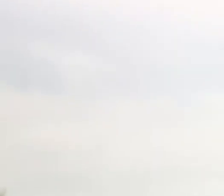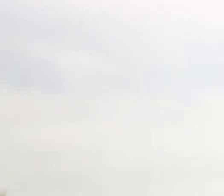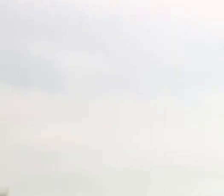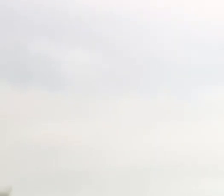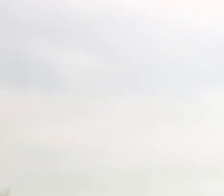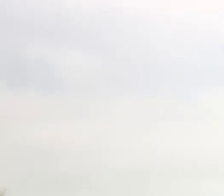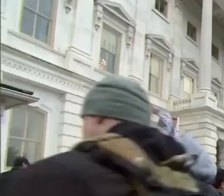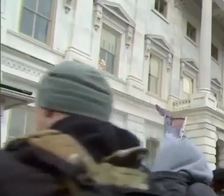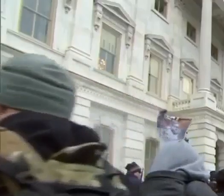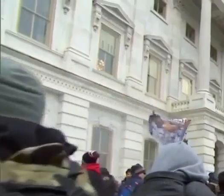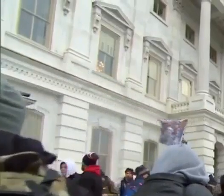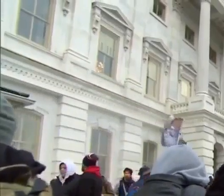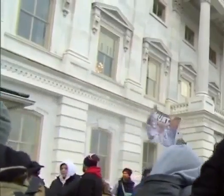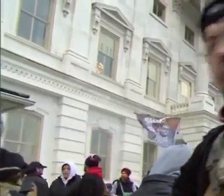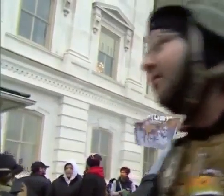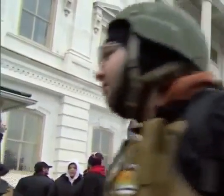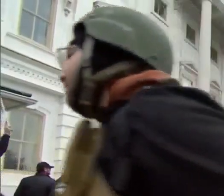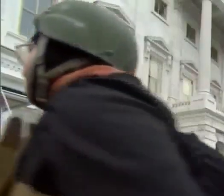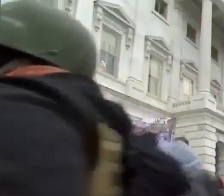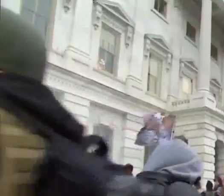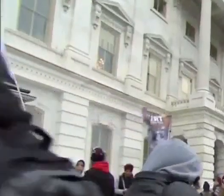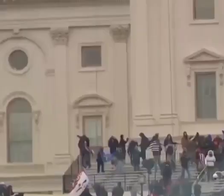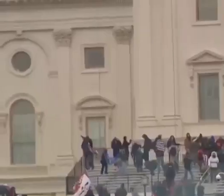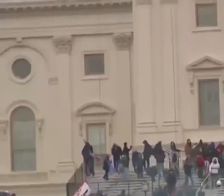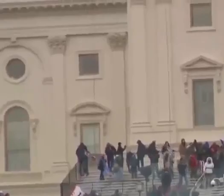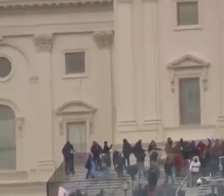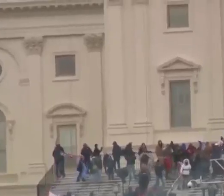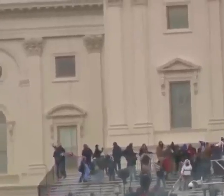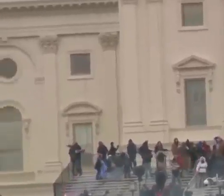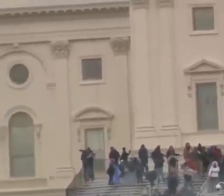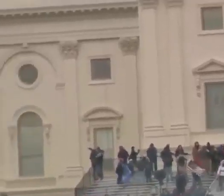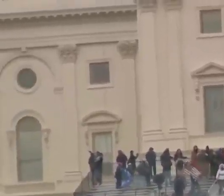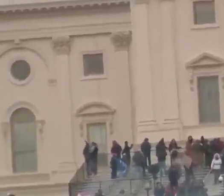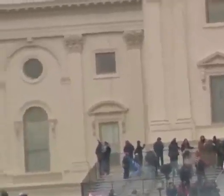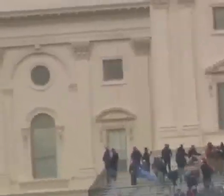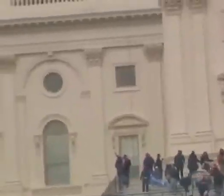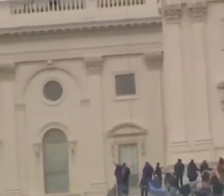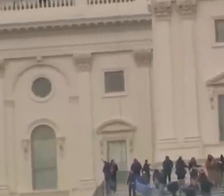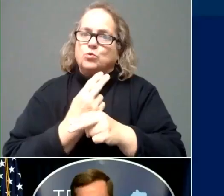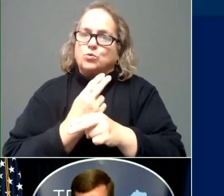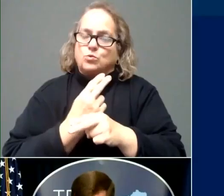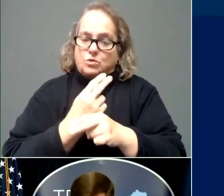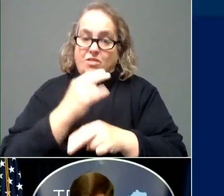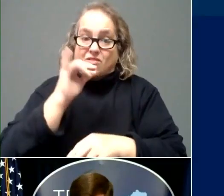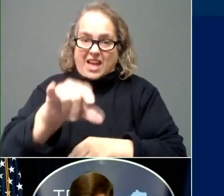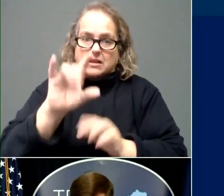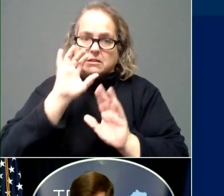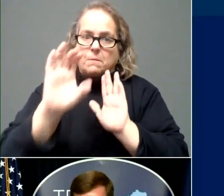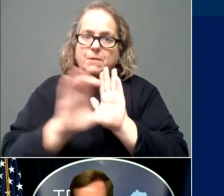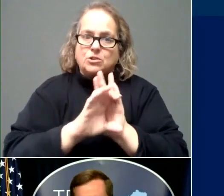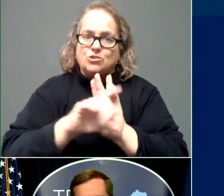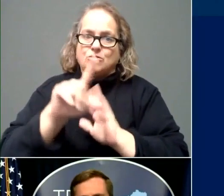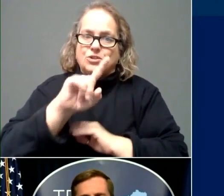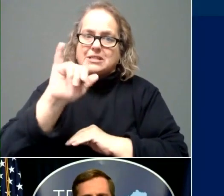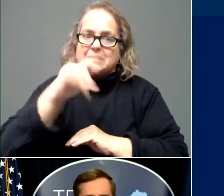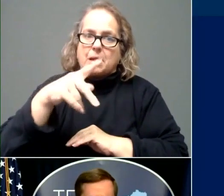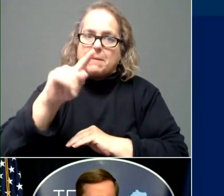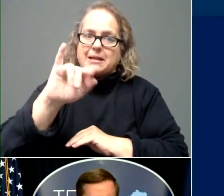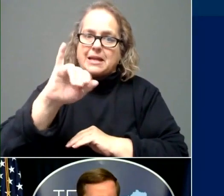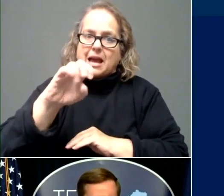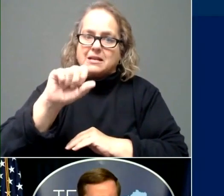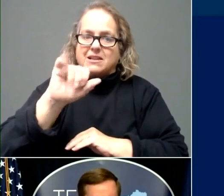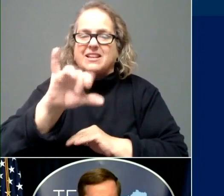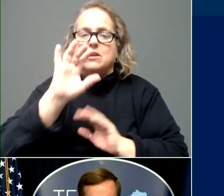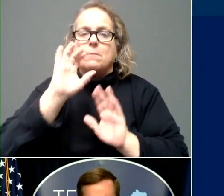the nation and the world witnessed on Wednesday, January 6th. Governor Beshear singled out this man pictured here, describing